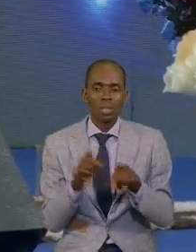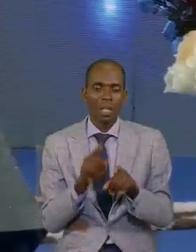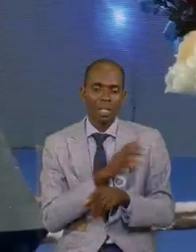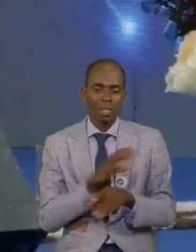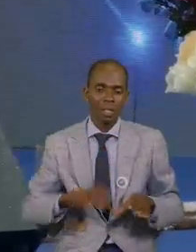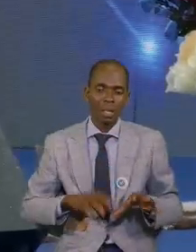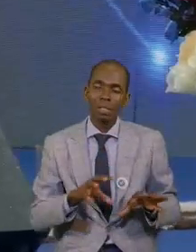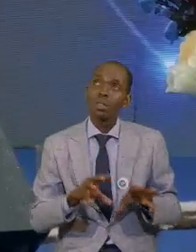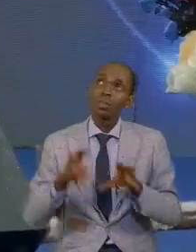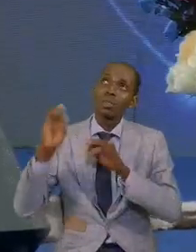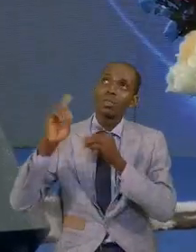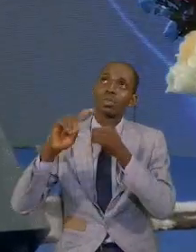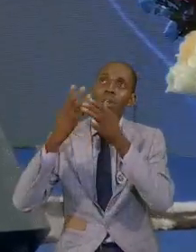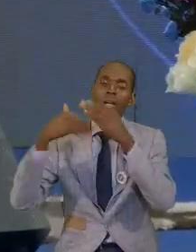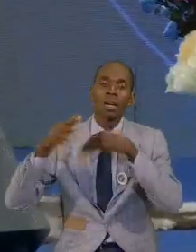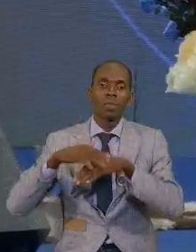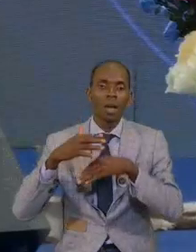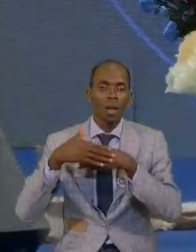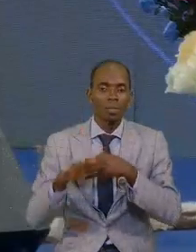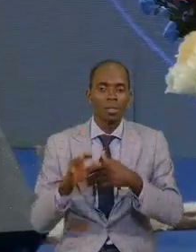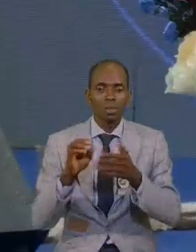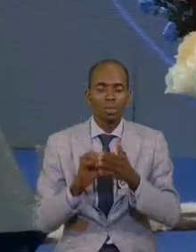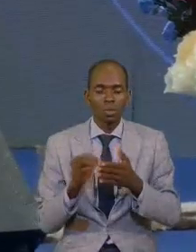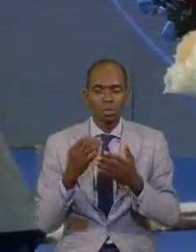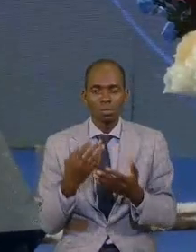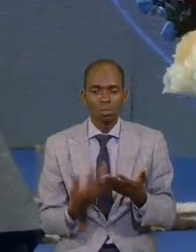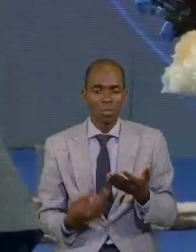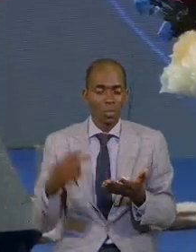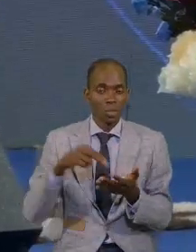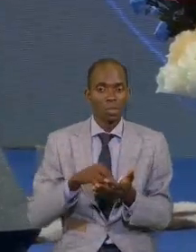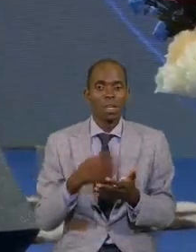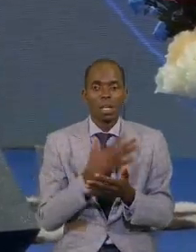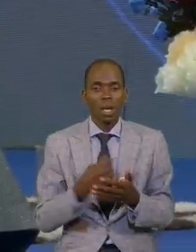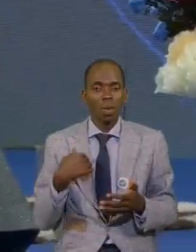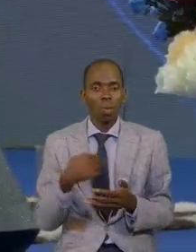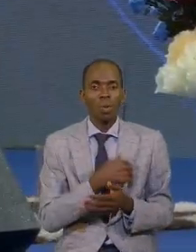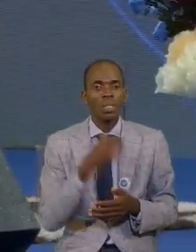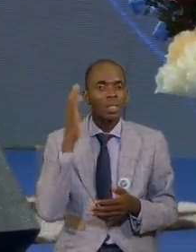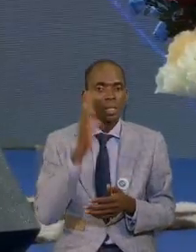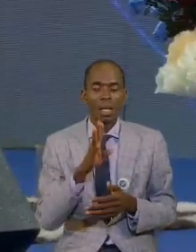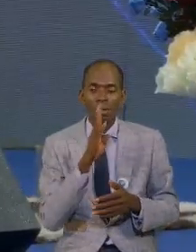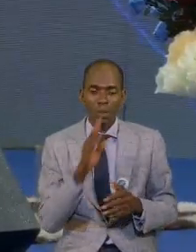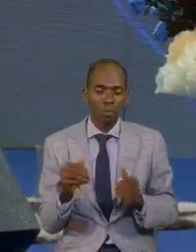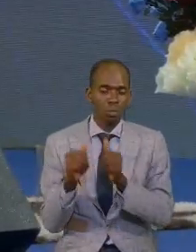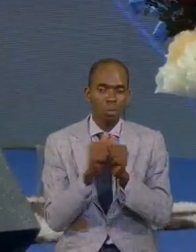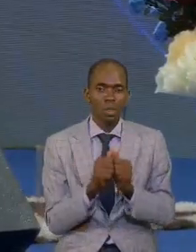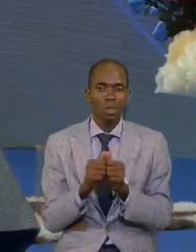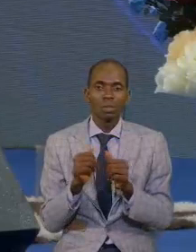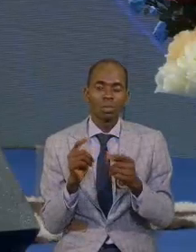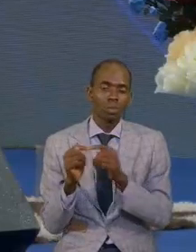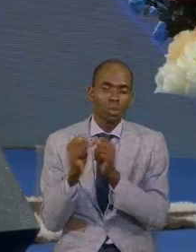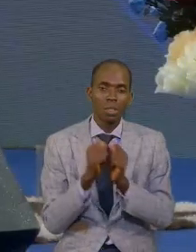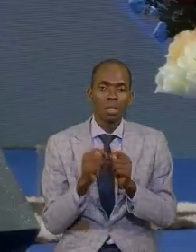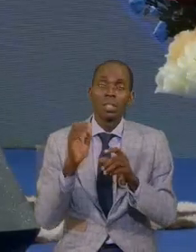his resurrection. In the ascension, we shall be caught up together with them in the clouds to meet the